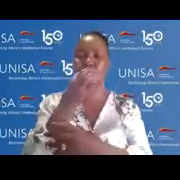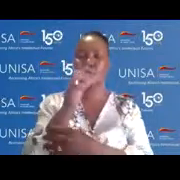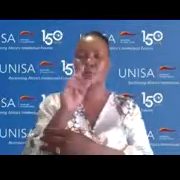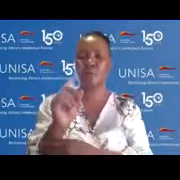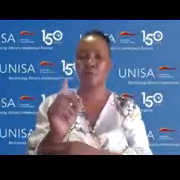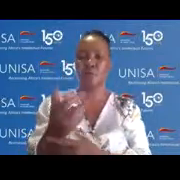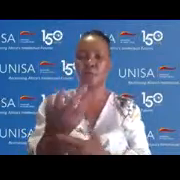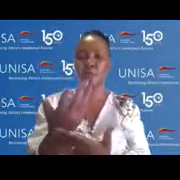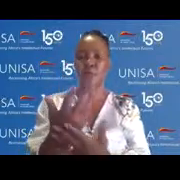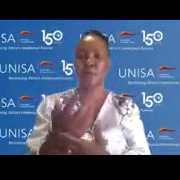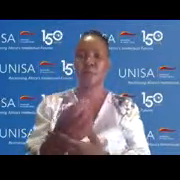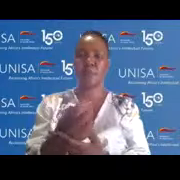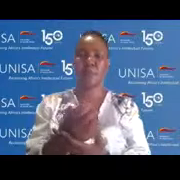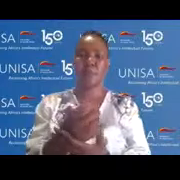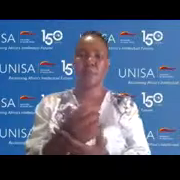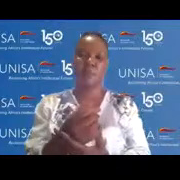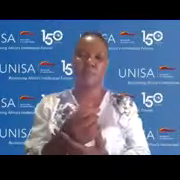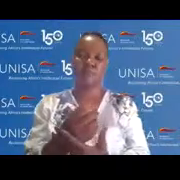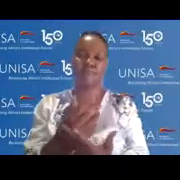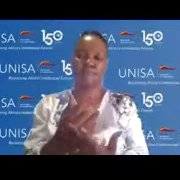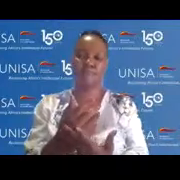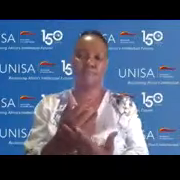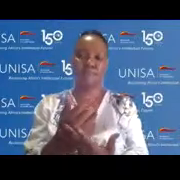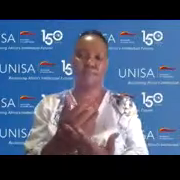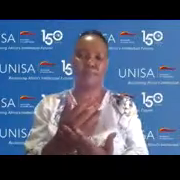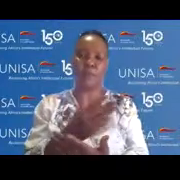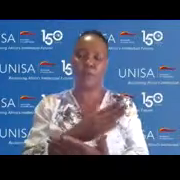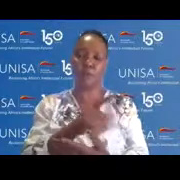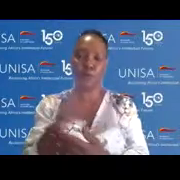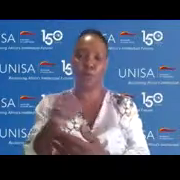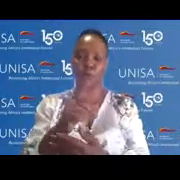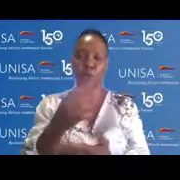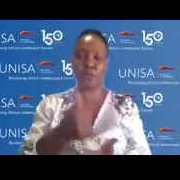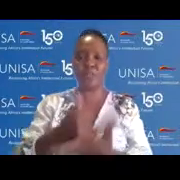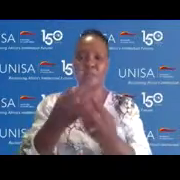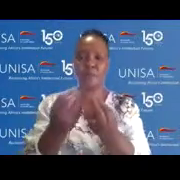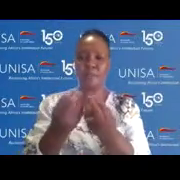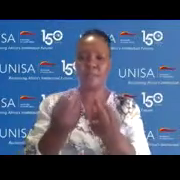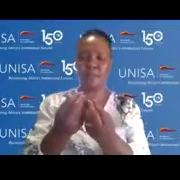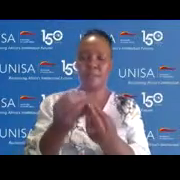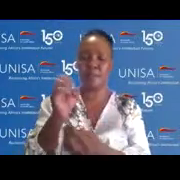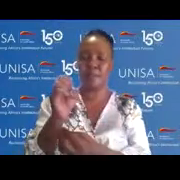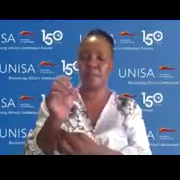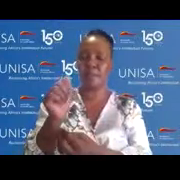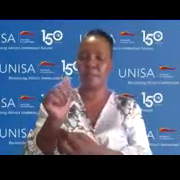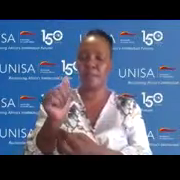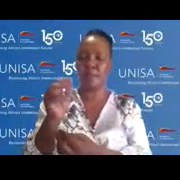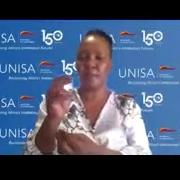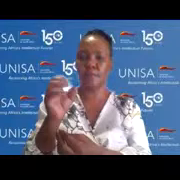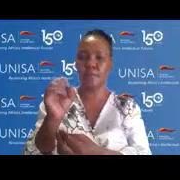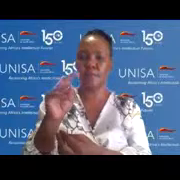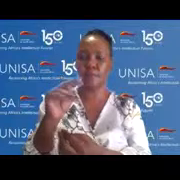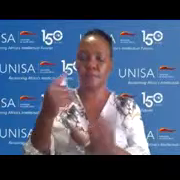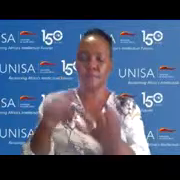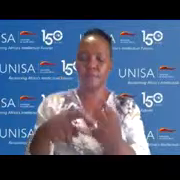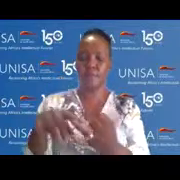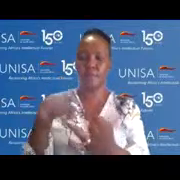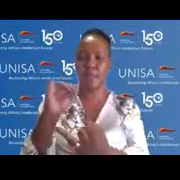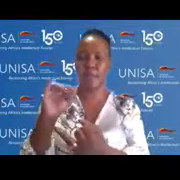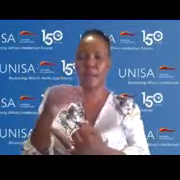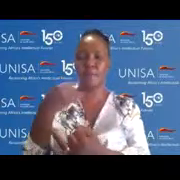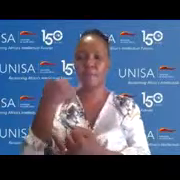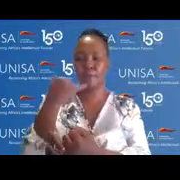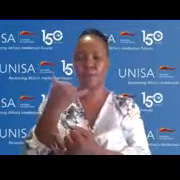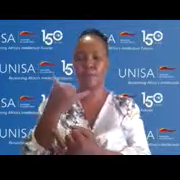this for both devices that I'm using, the Samsung and the iPhone, that you are able to do that. So you just tap